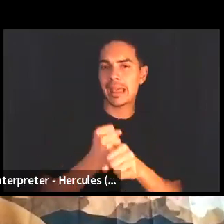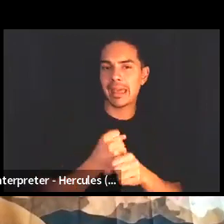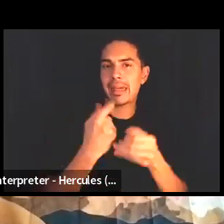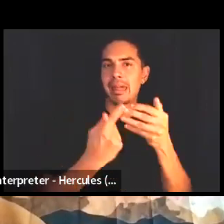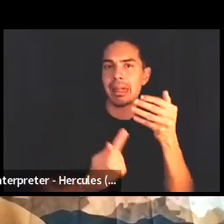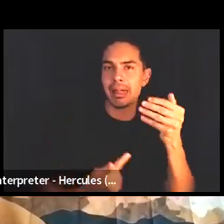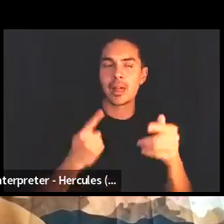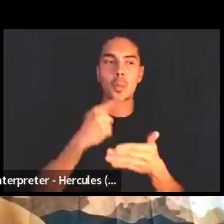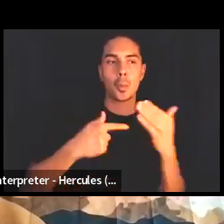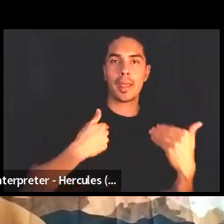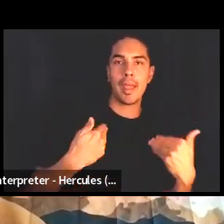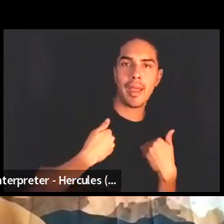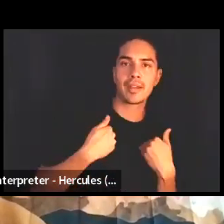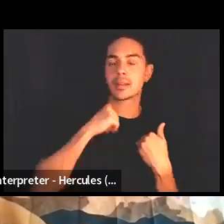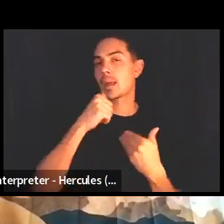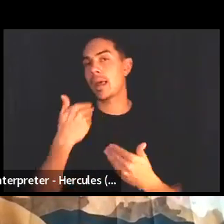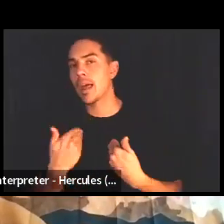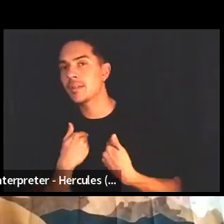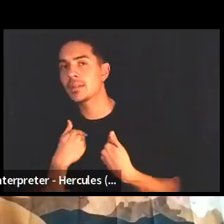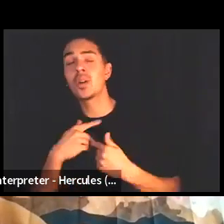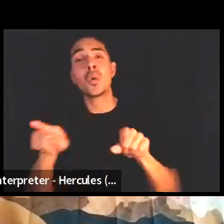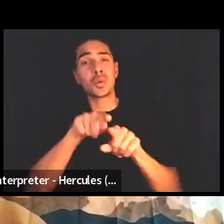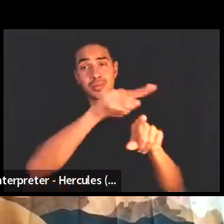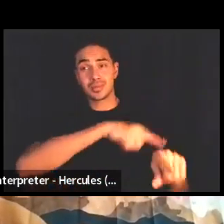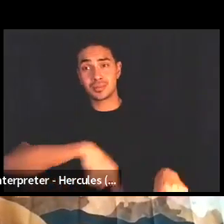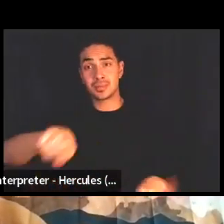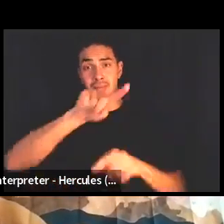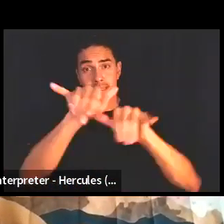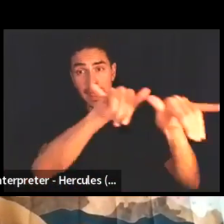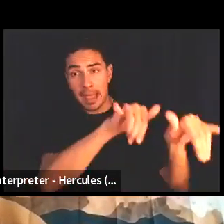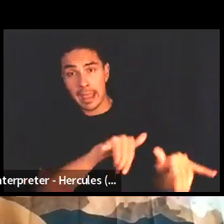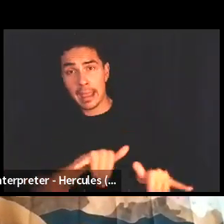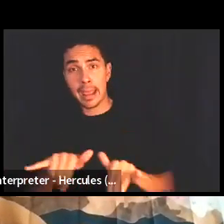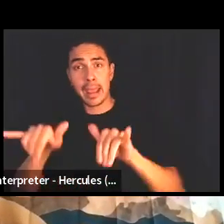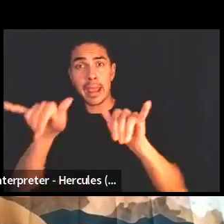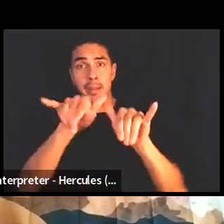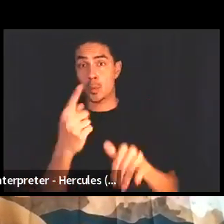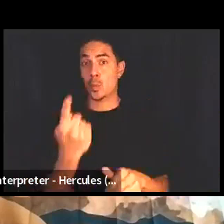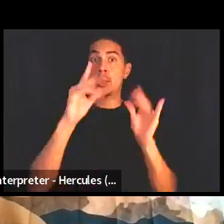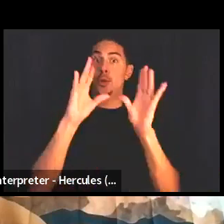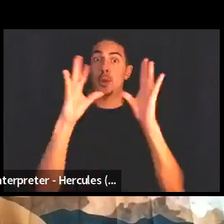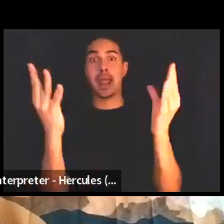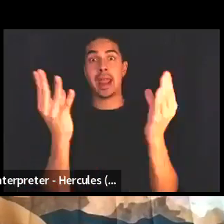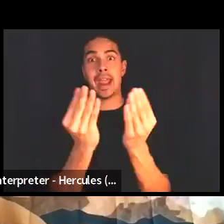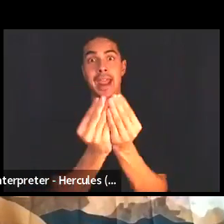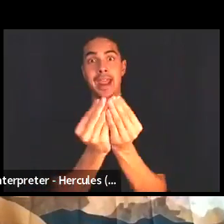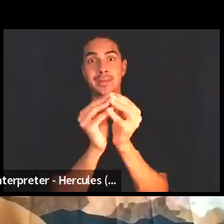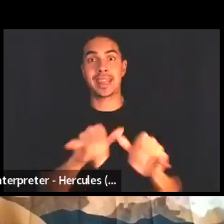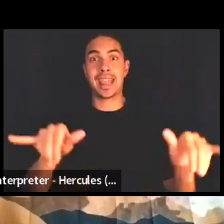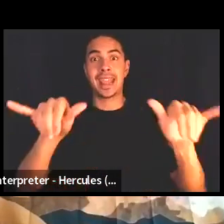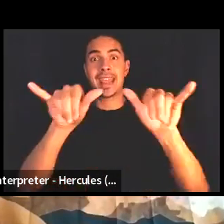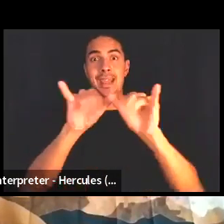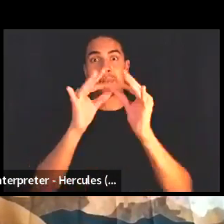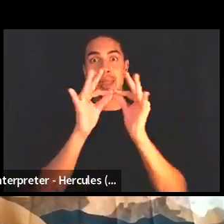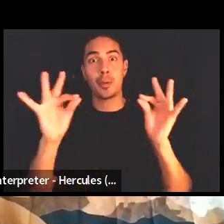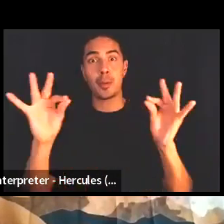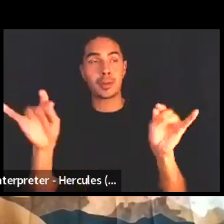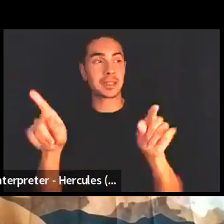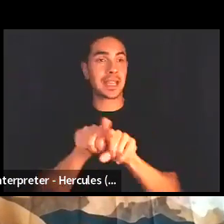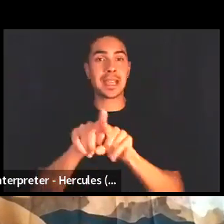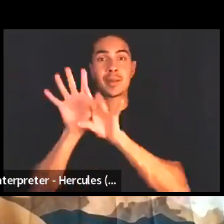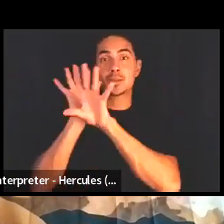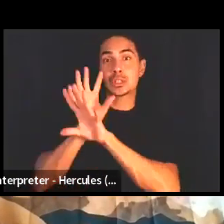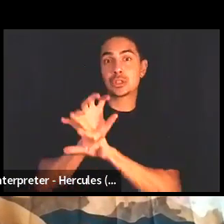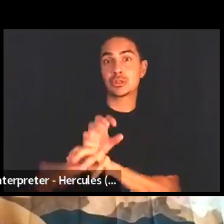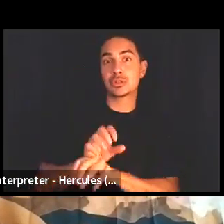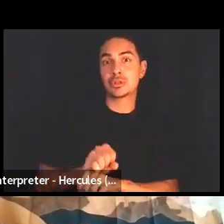not all the same. We don't all come from one tribe. We don't all have the same language and practices. We don't all live